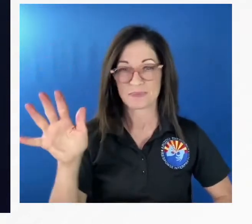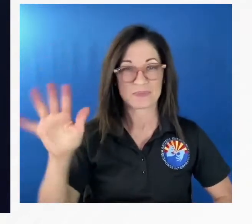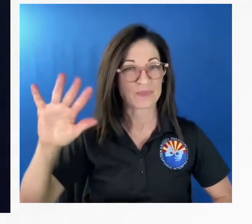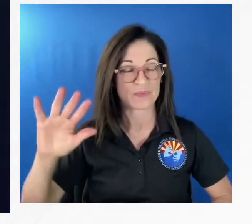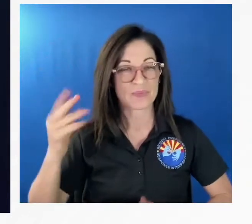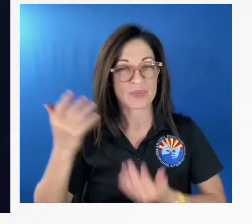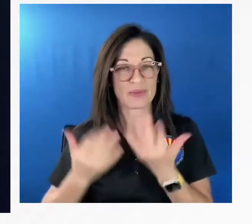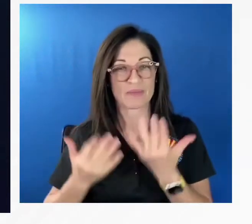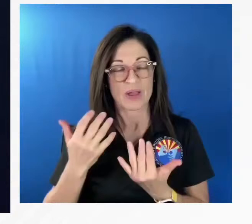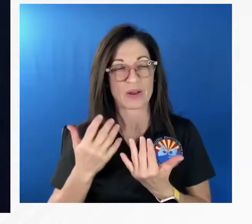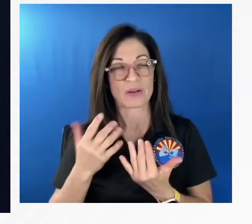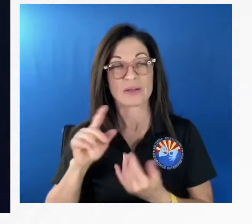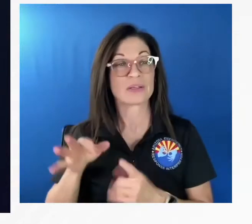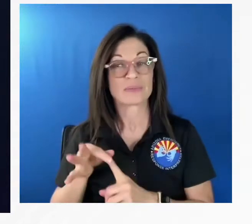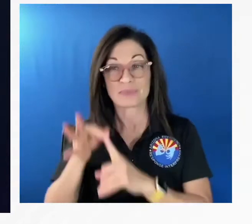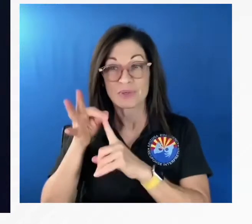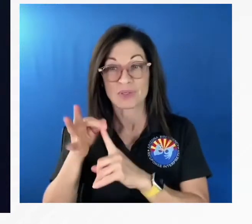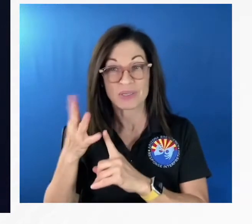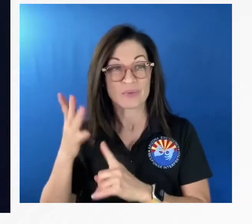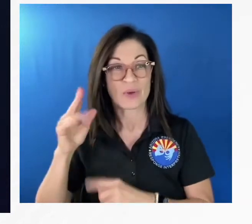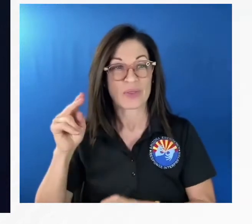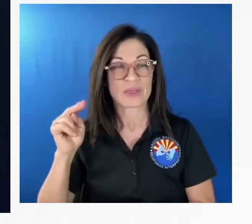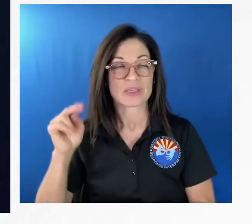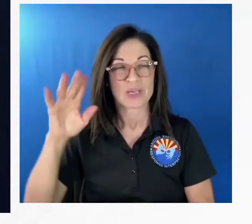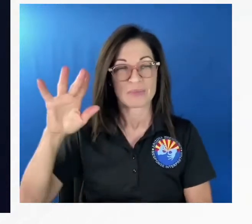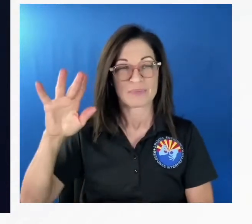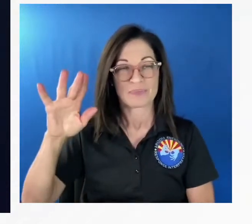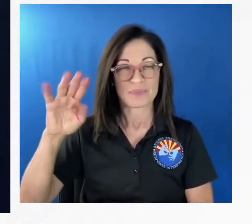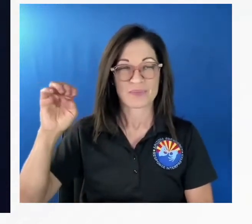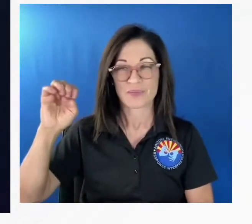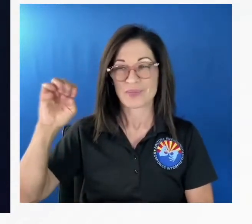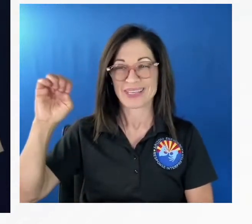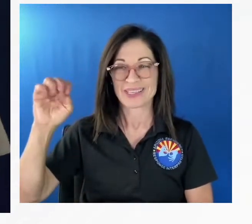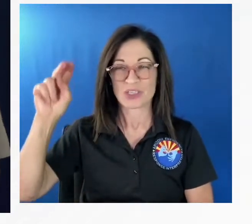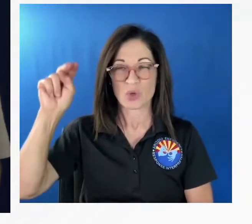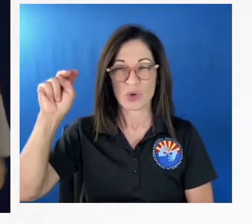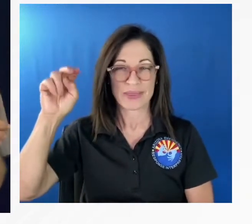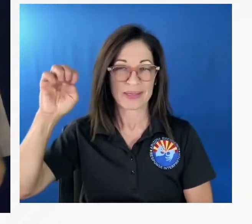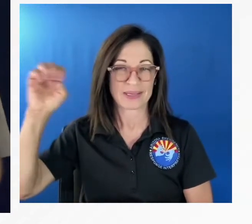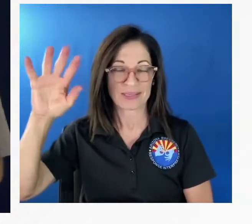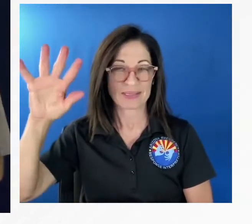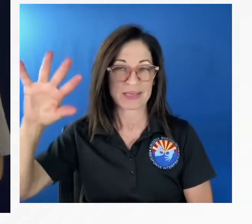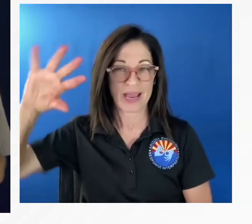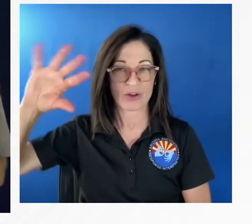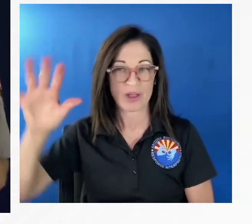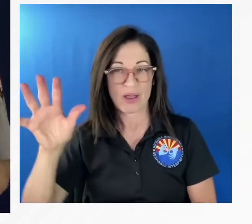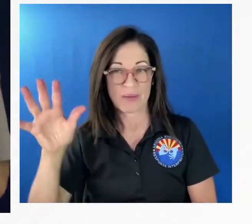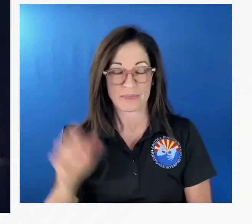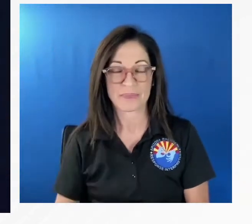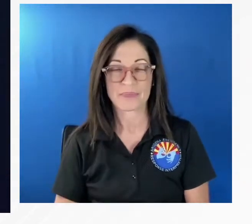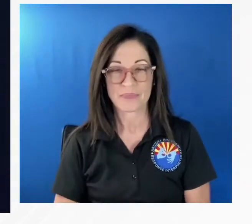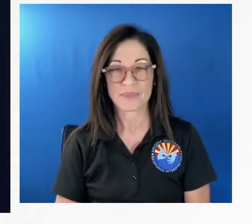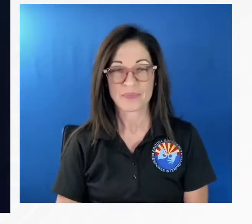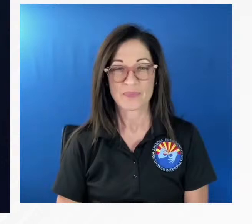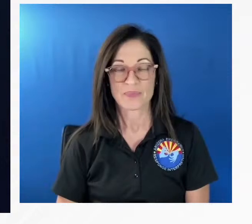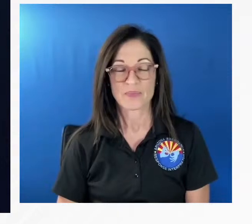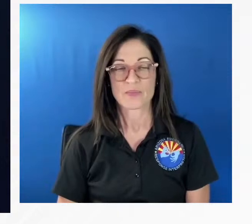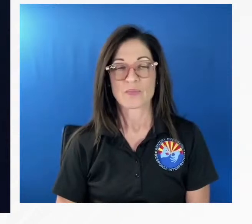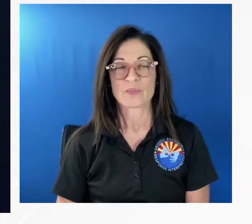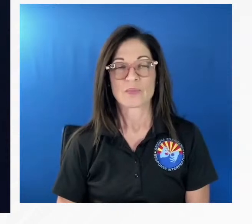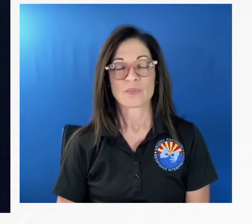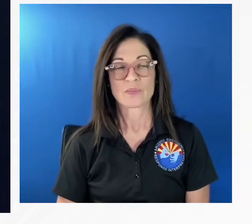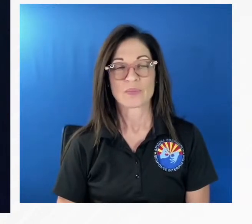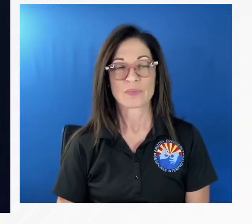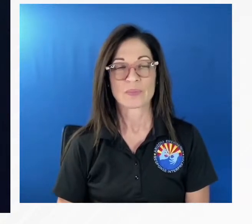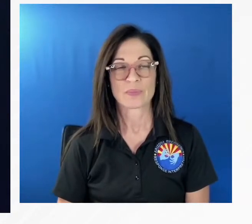and particularly up in this northeast corner of the fire. And what we're